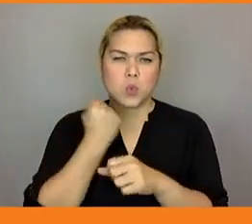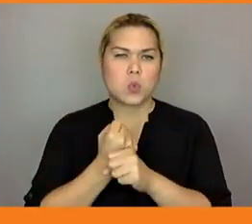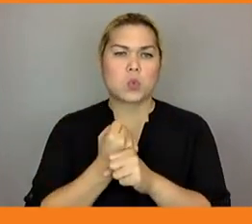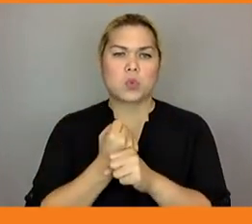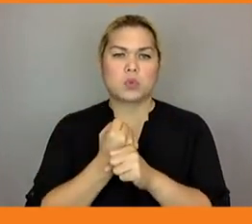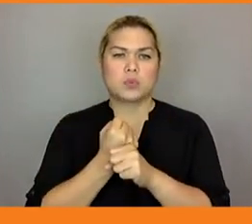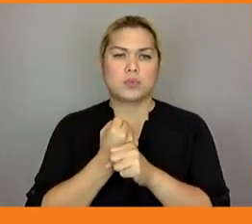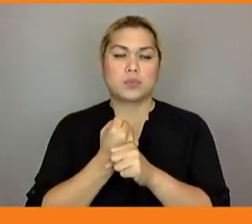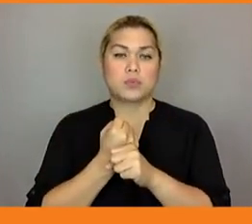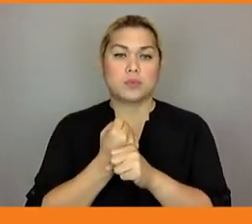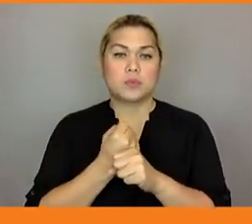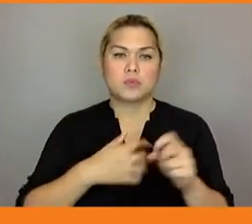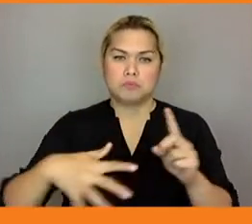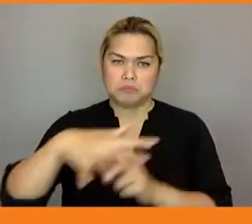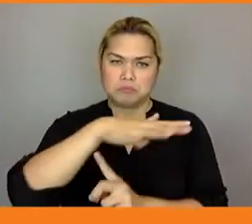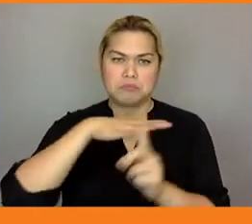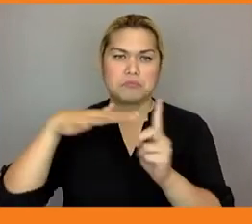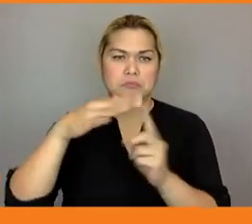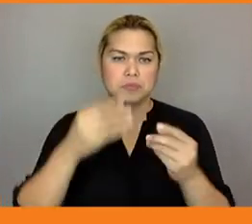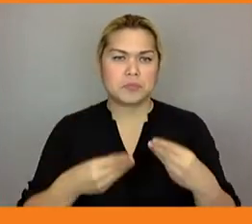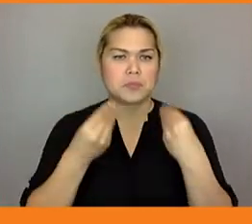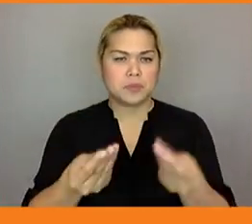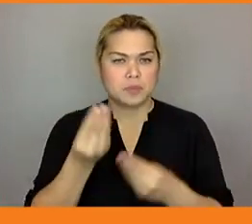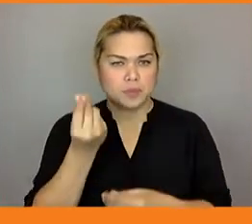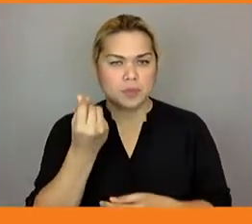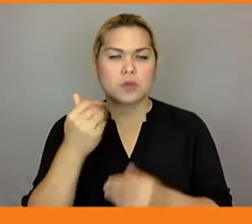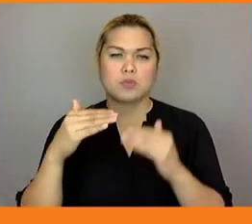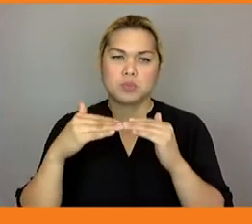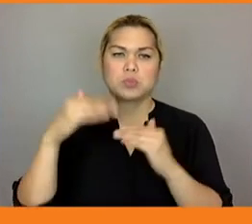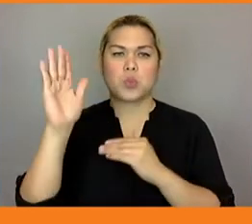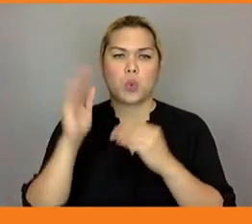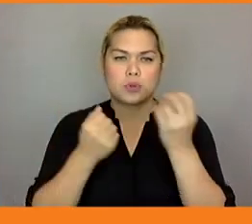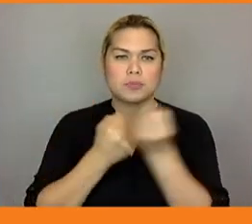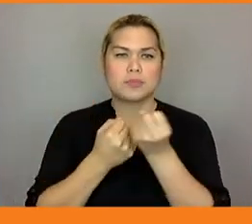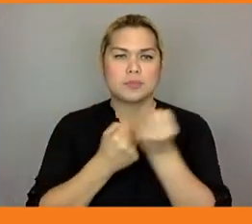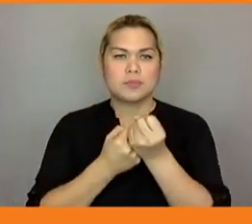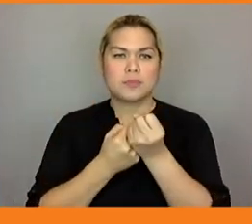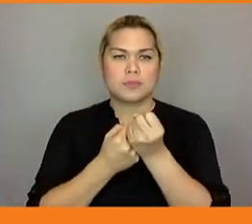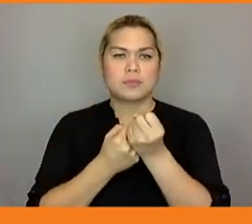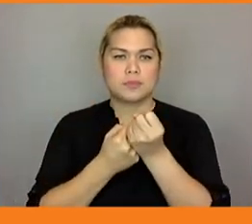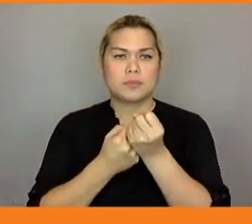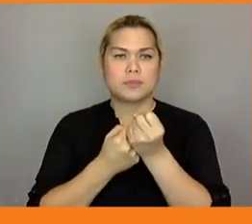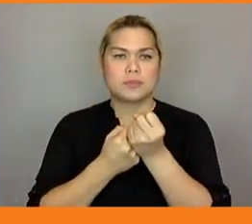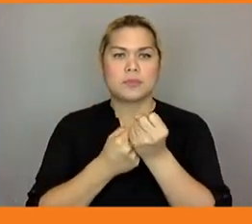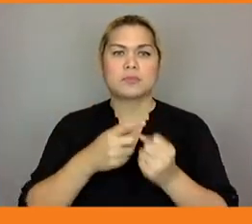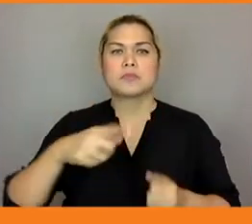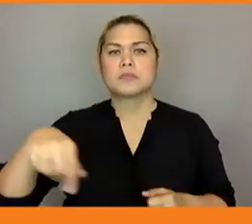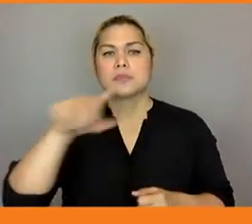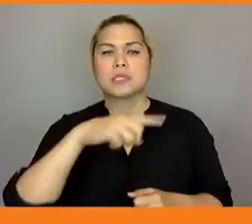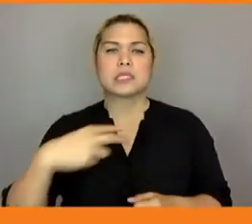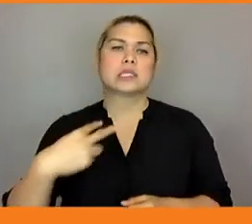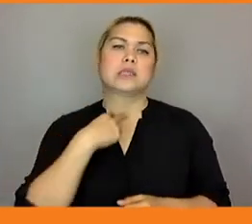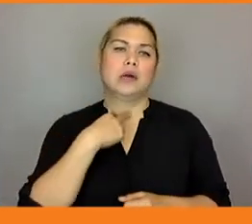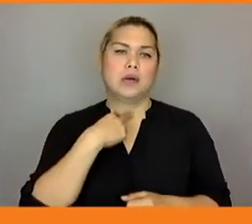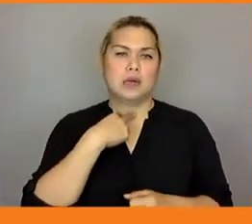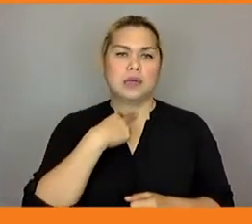and additional financial assistance when other sources of credit are more difficult to access. So I do believe